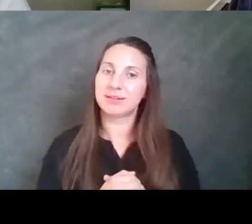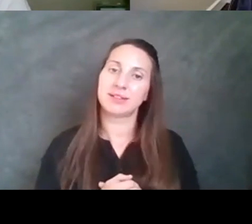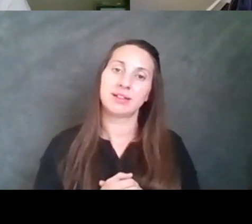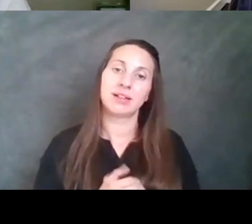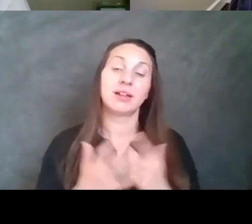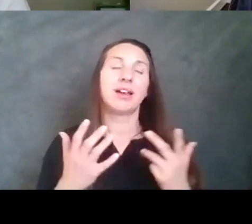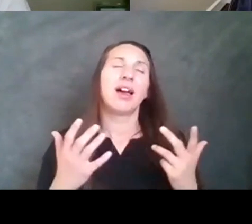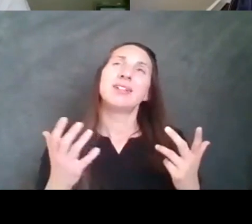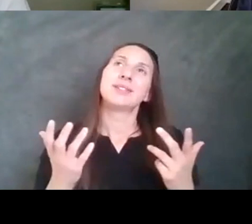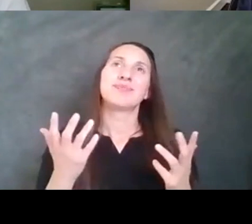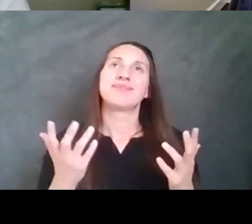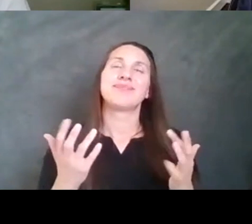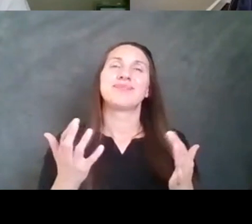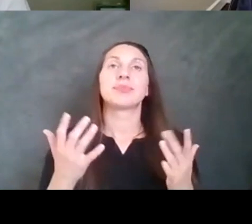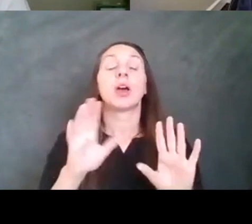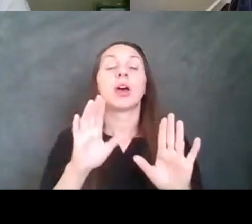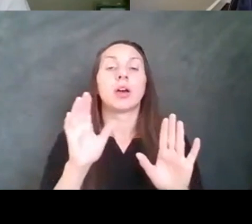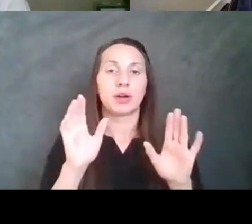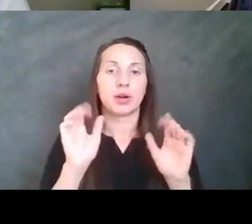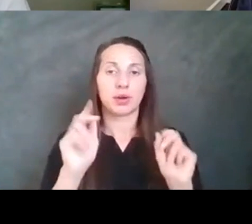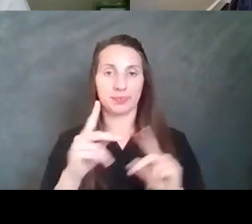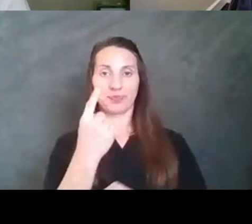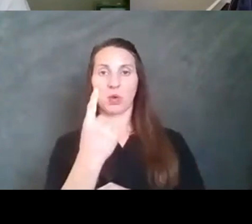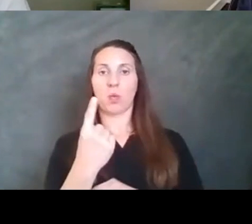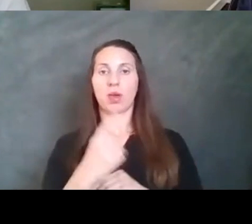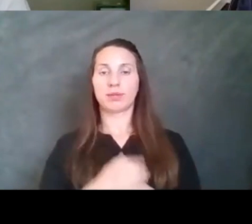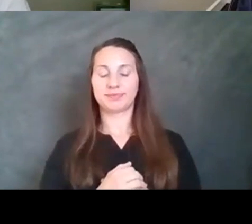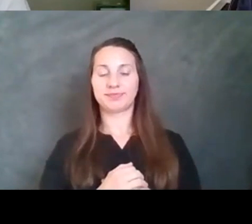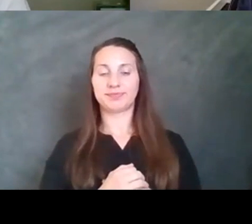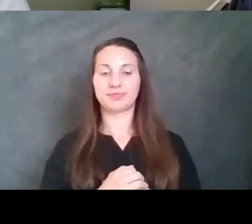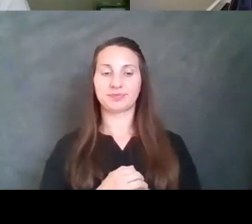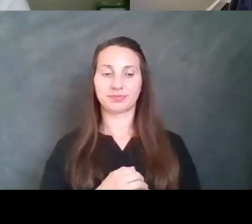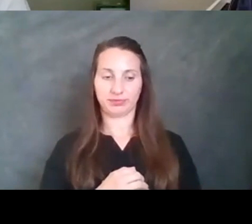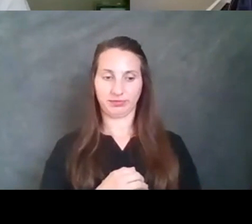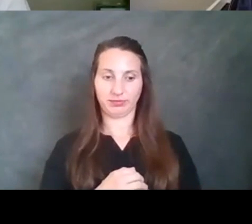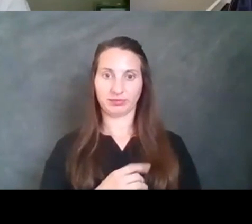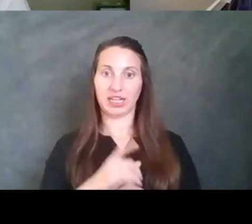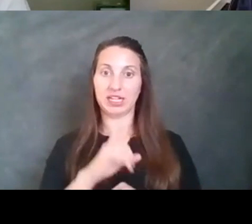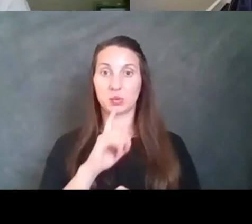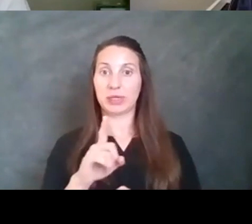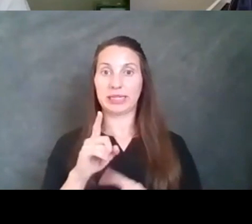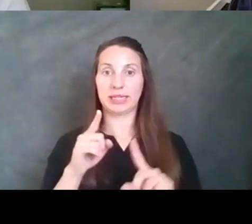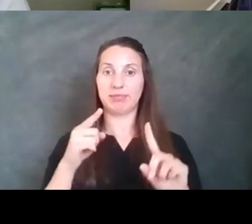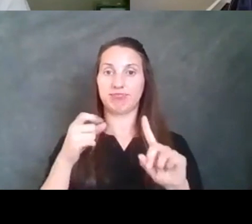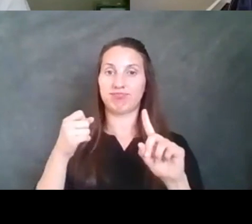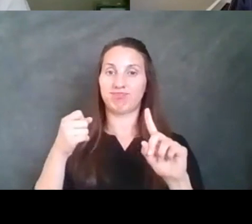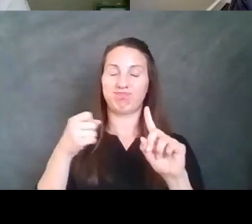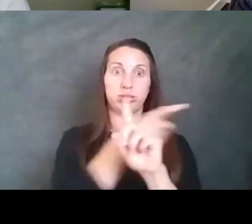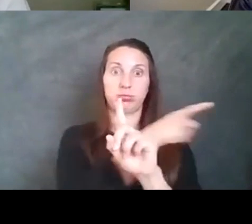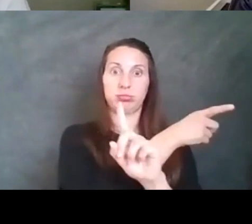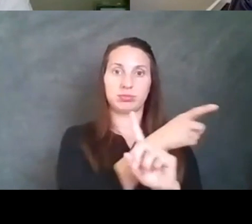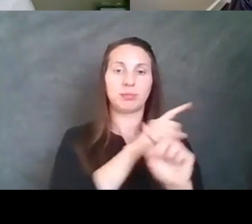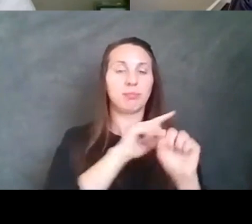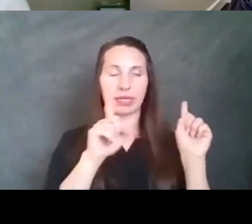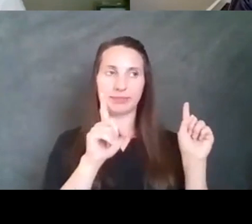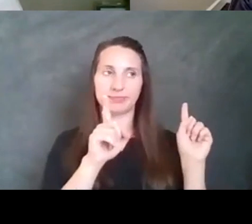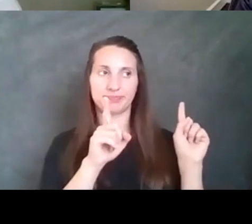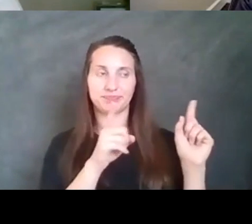I guess, okay, well, one of them, it's quite like outlandish, but